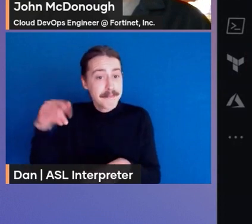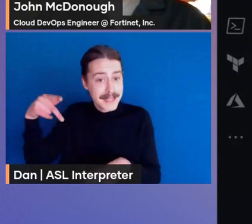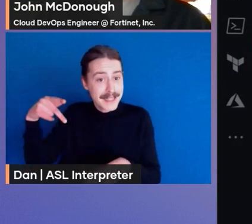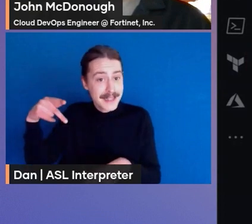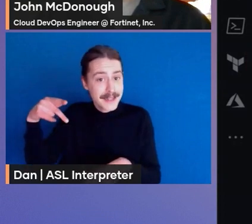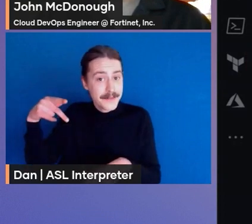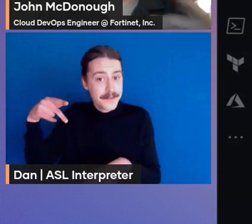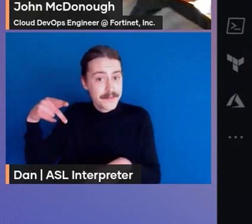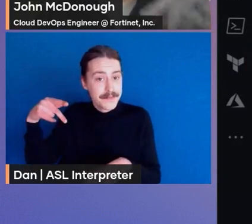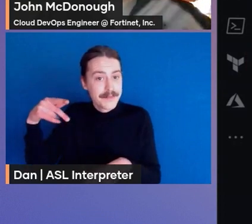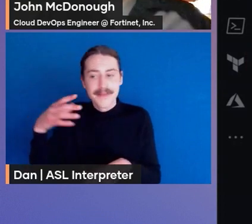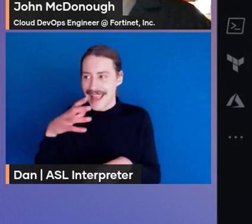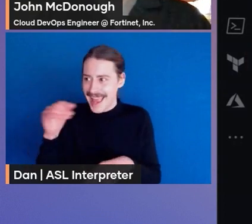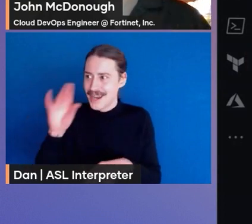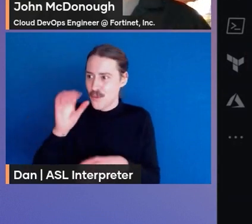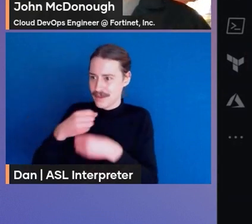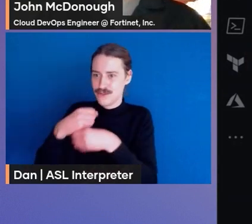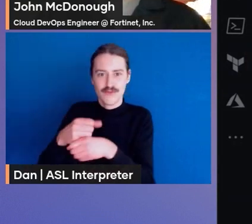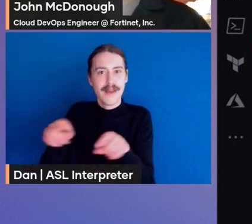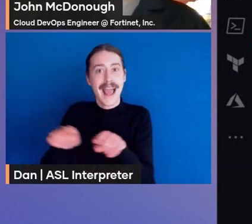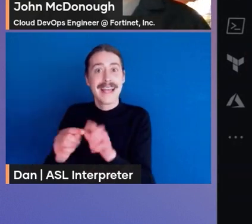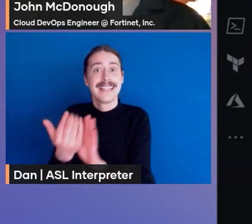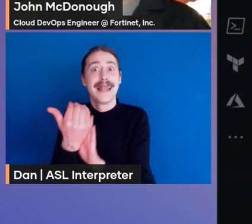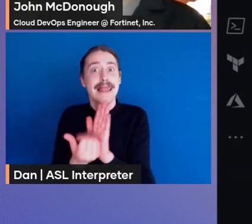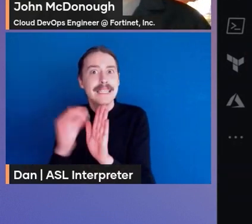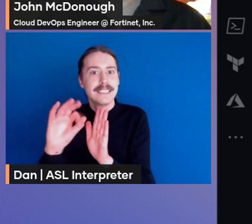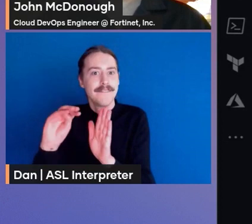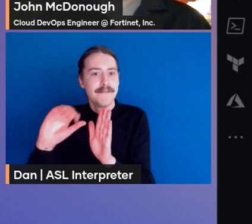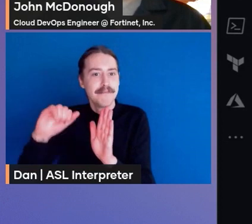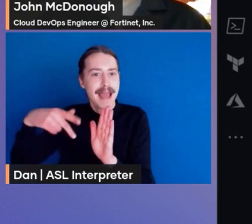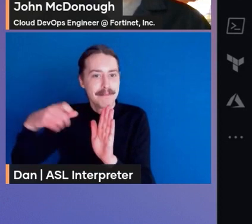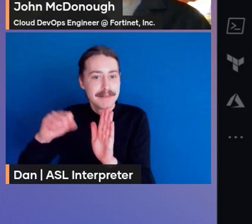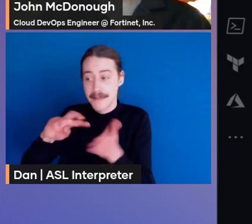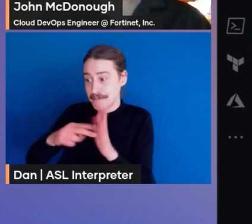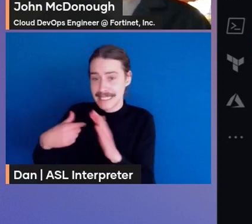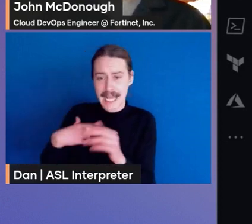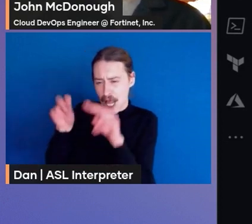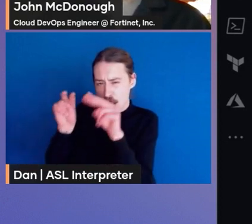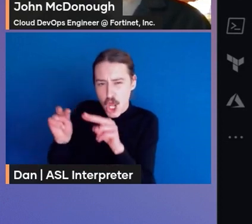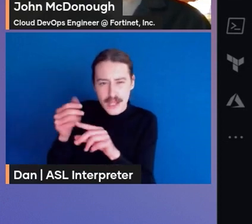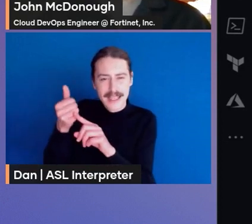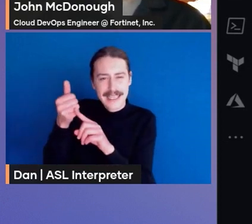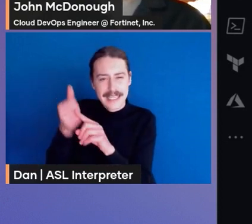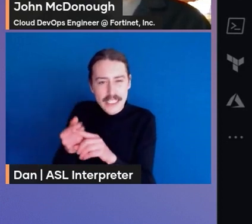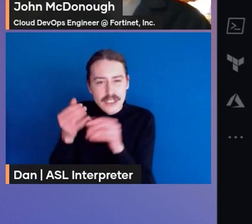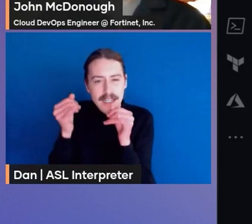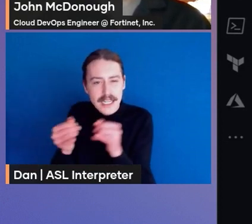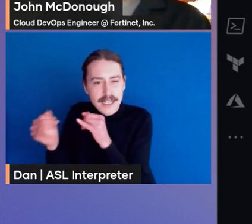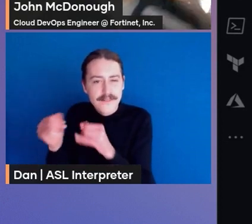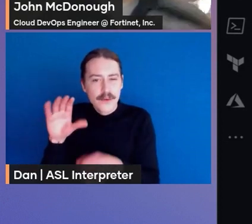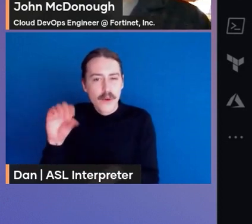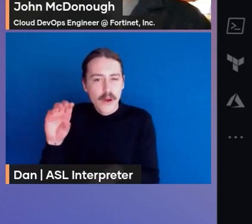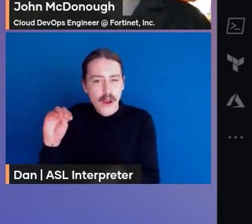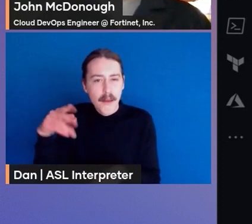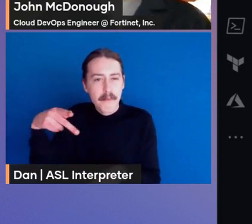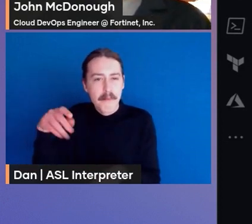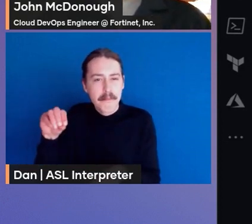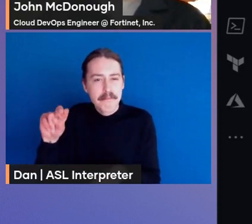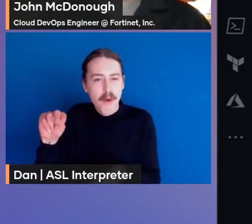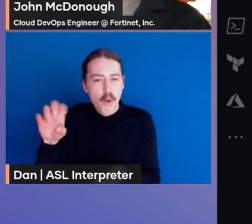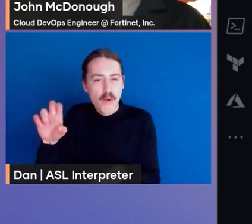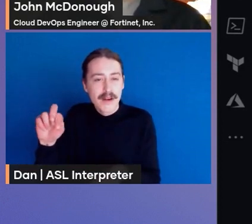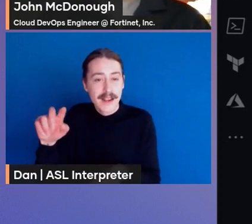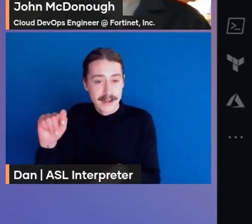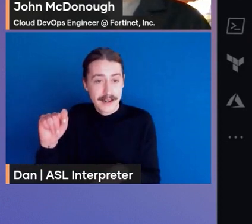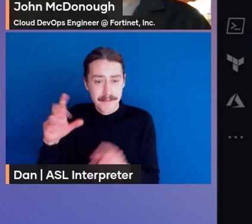of maps, and it loops over that list of maps, and I can reference each one of these components, but I key in on these attributes. Is public IP address in